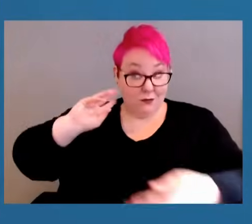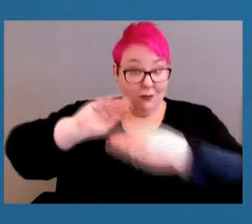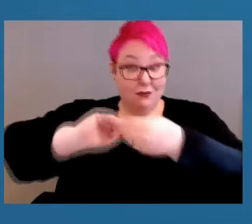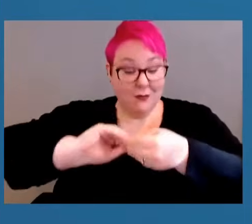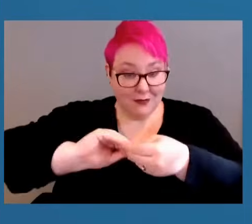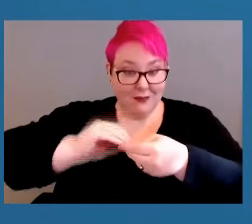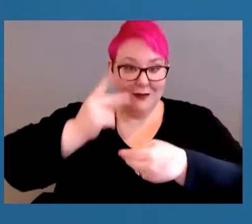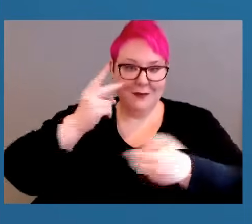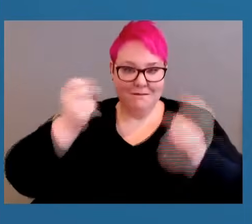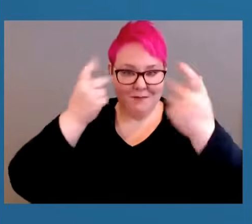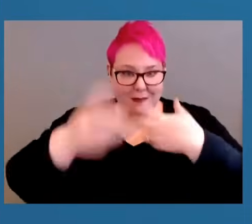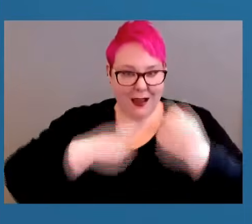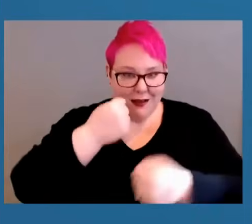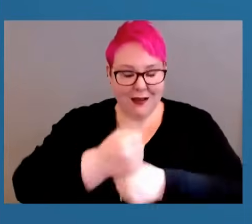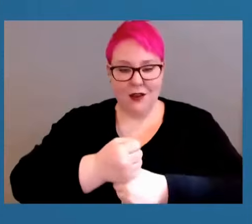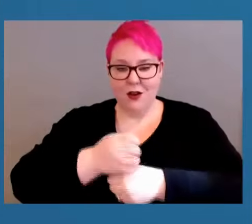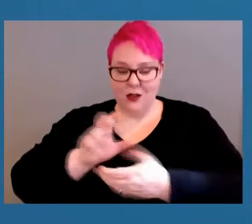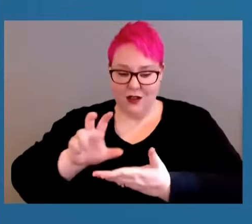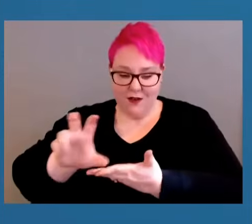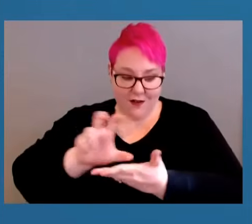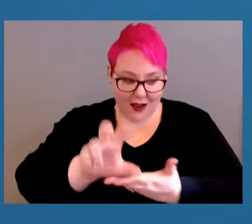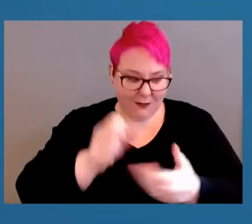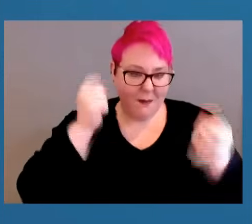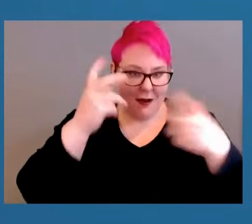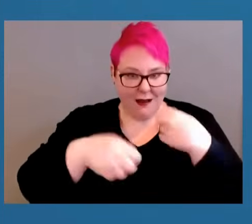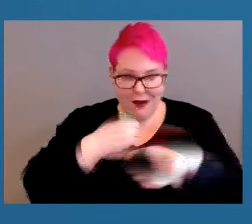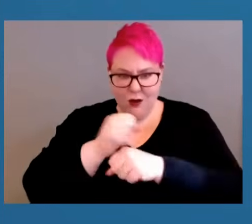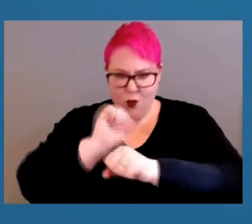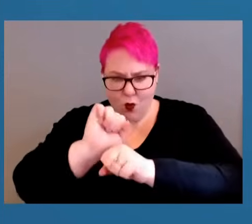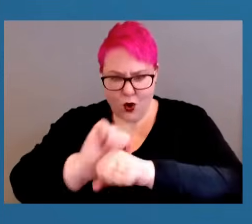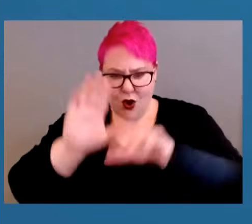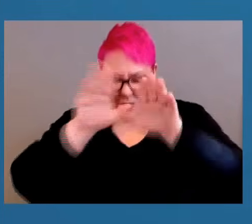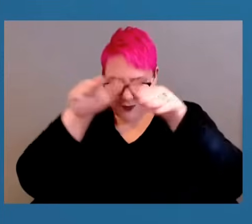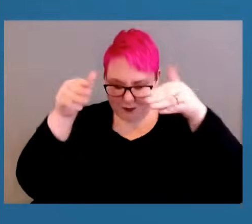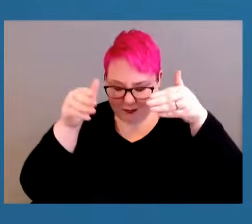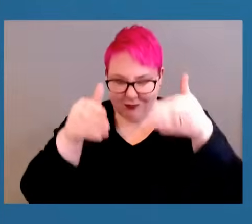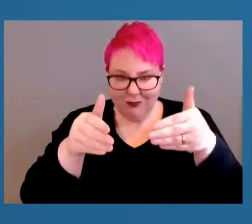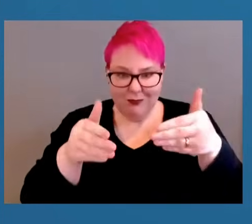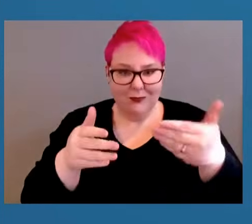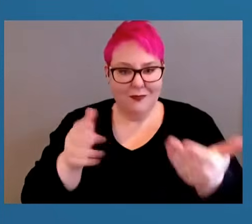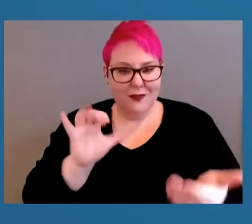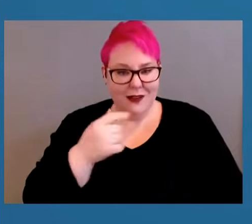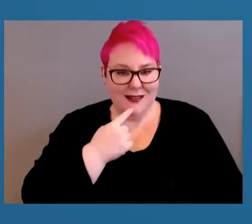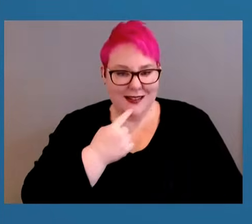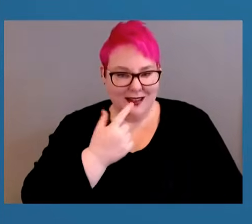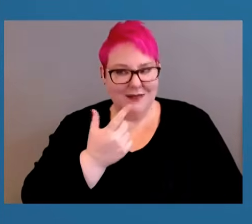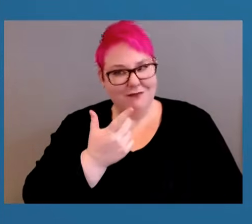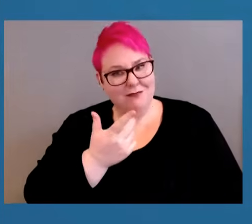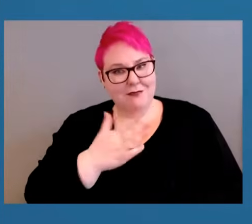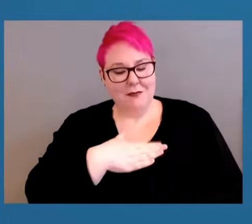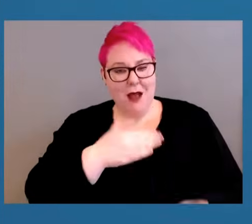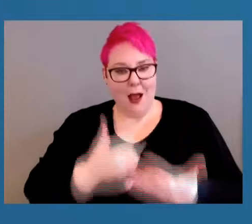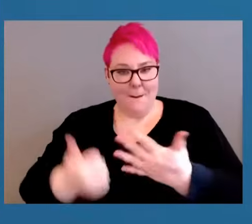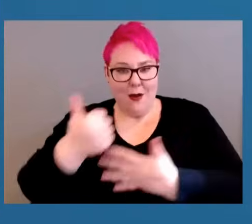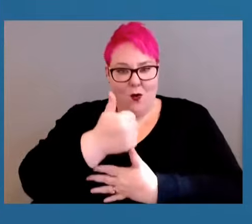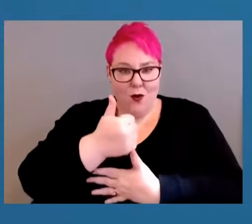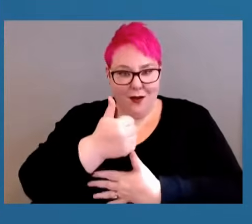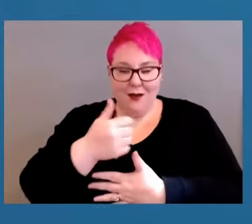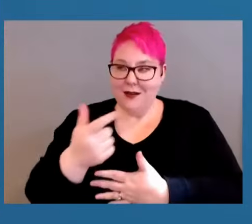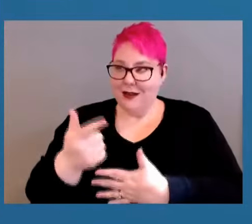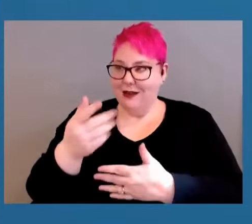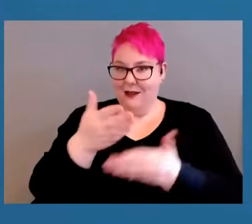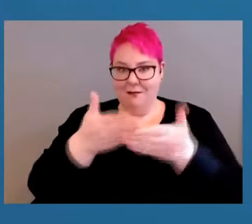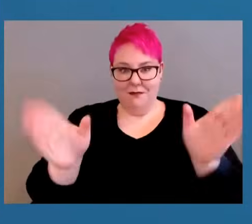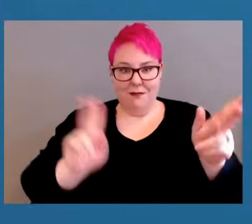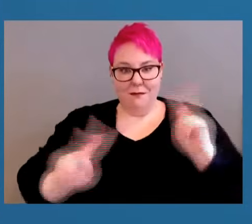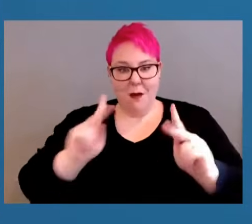work and investment and focus, laser focus. I mean, because I said my number one priority is public safety and working